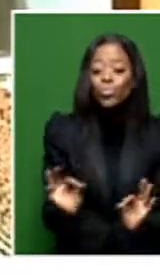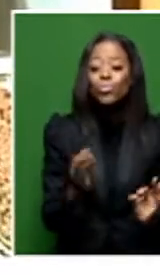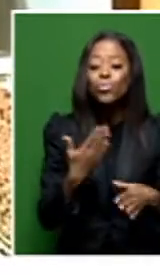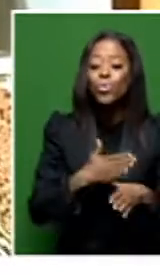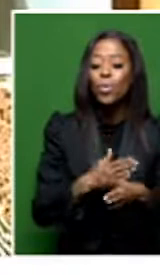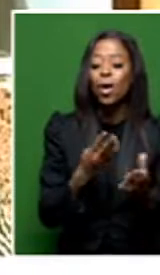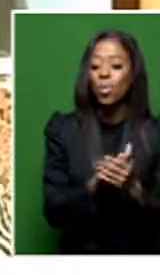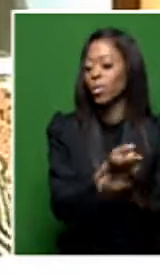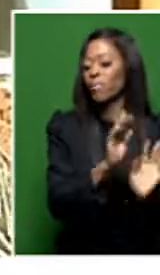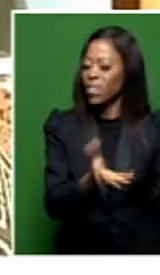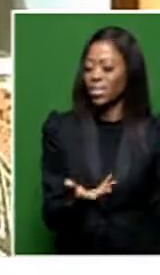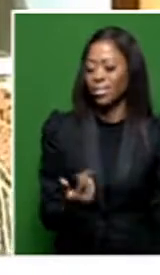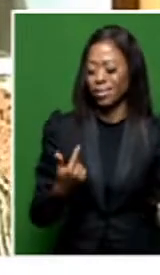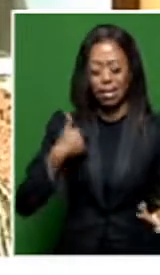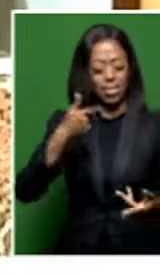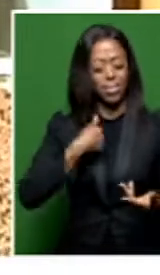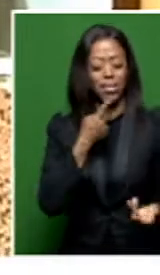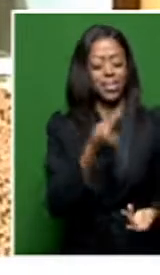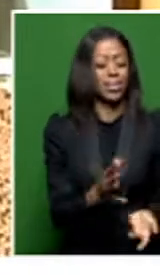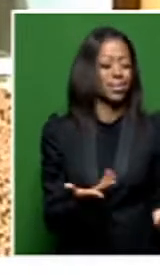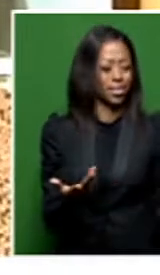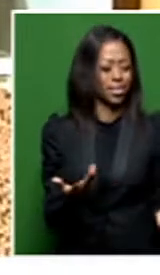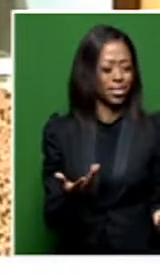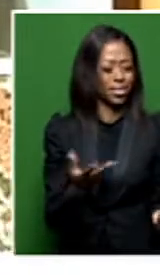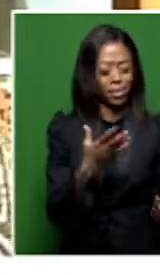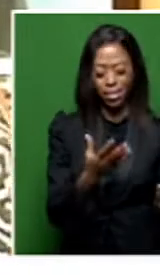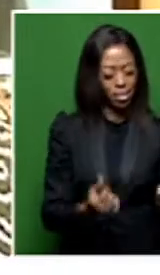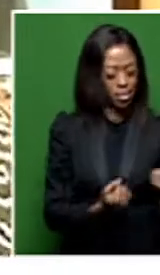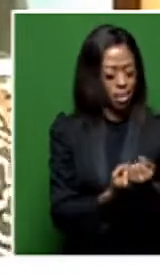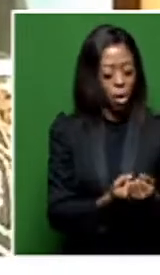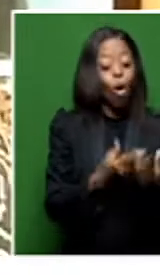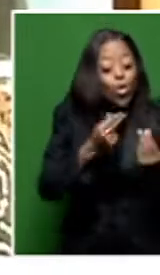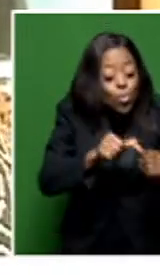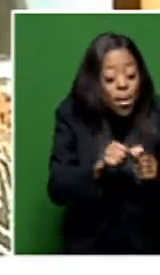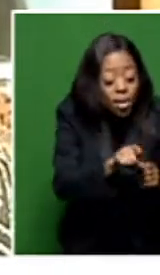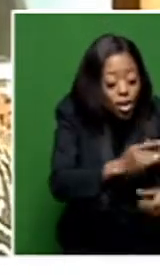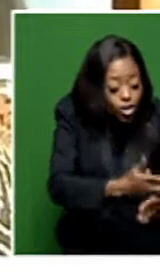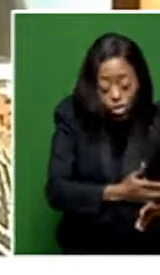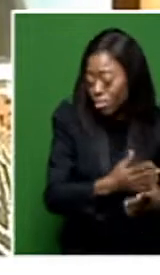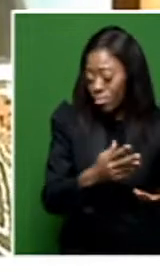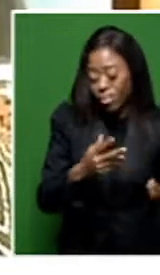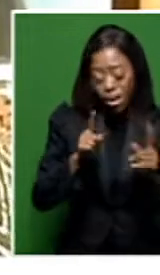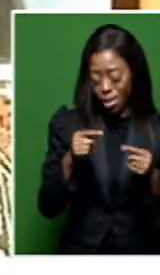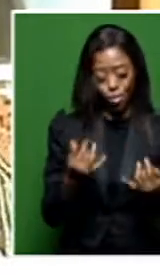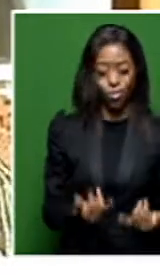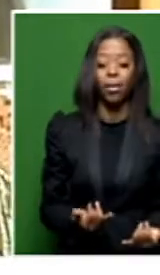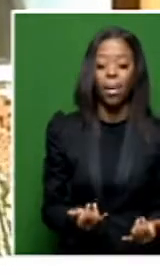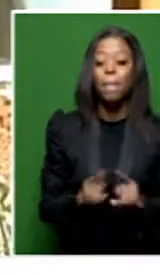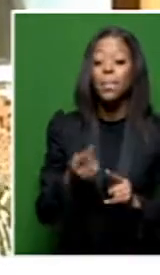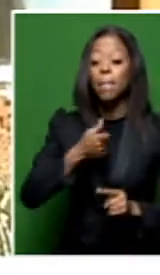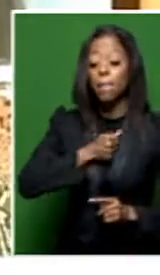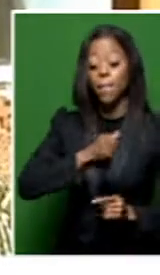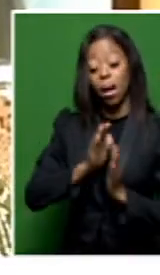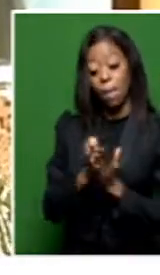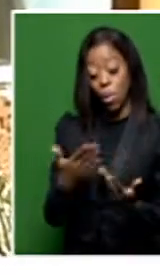Mom Dora, and I don't know how I can replicate or even surpass what you've done. But I want my